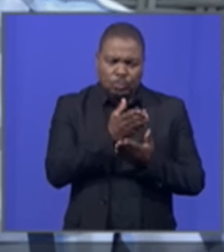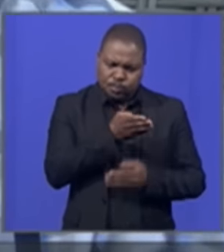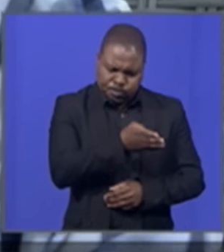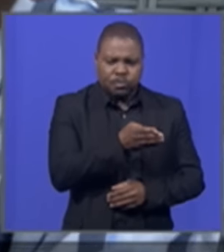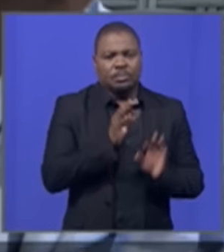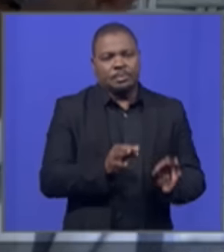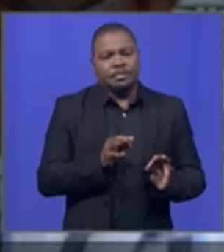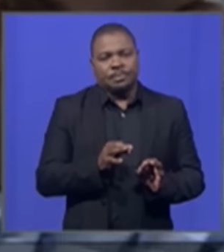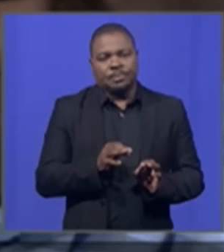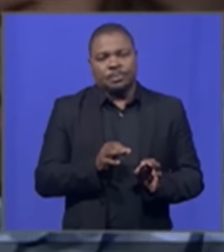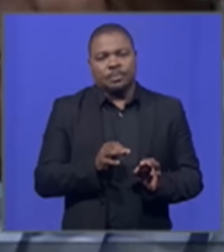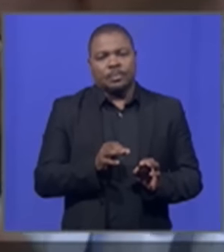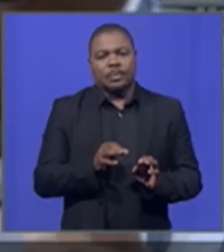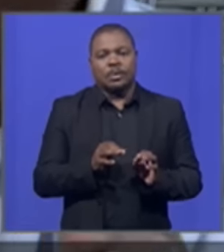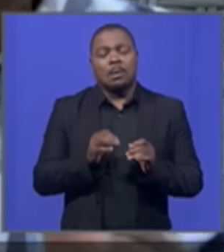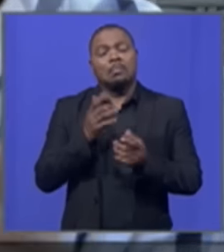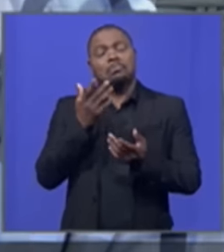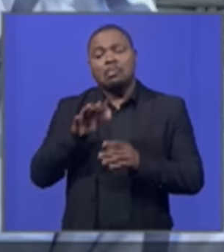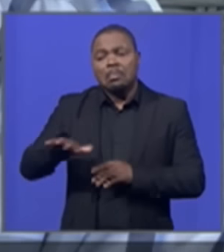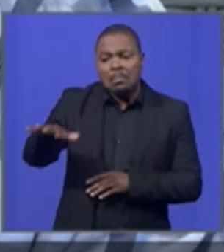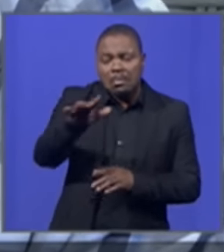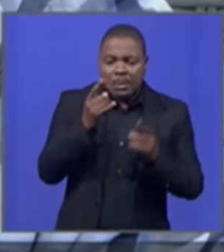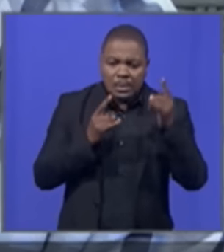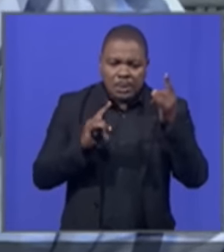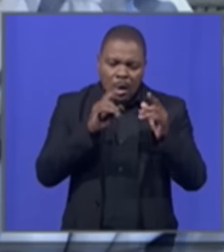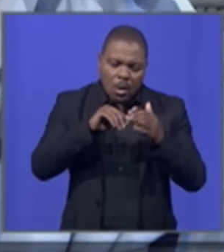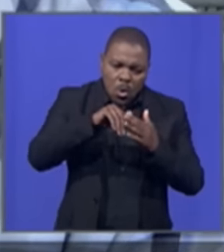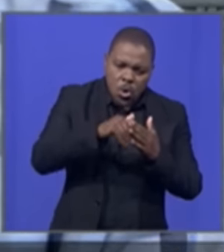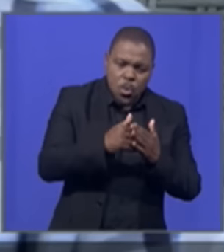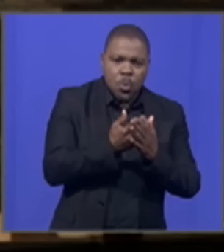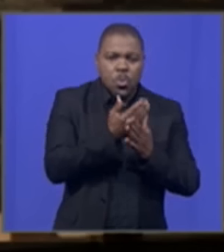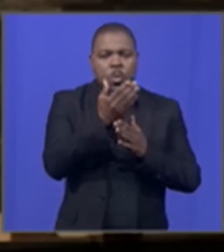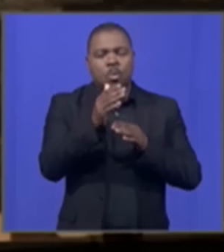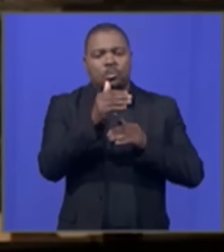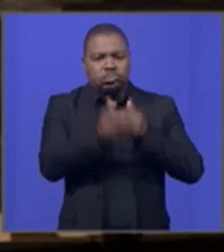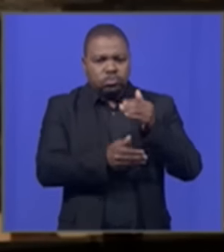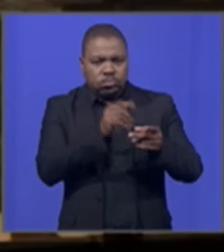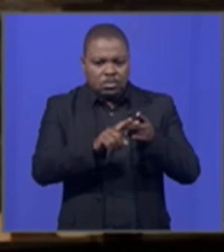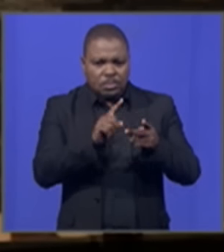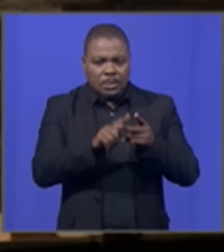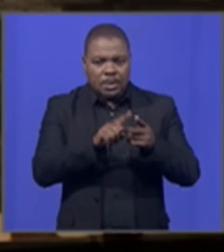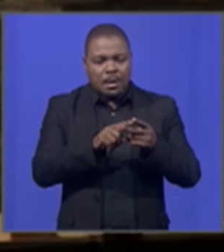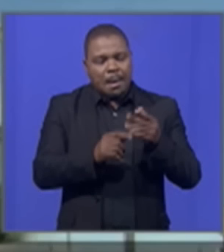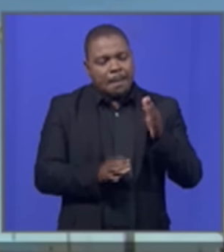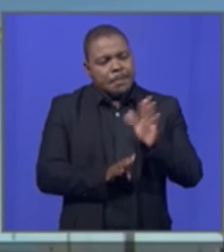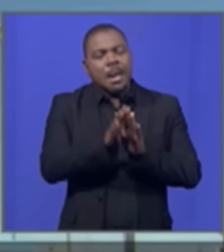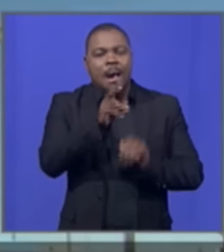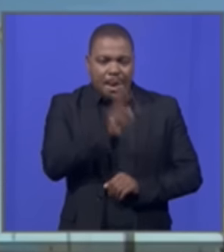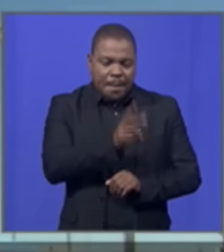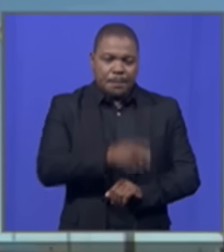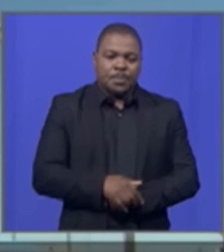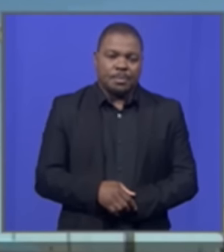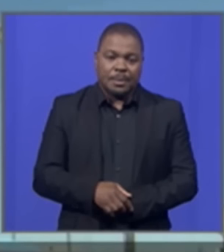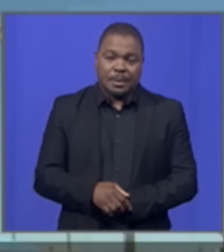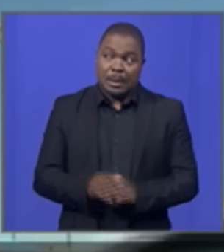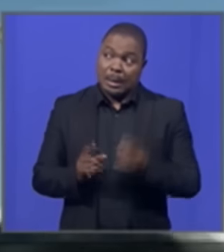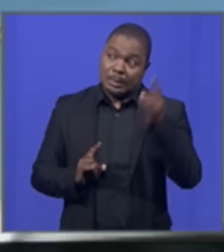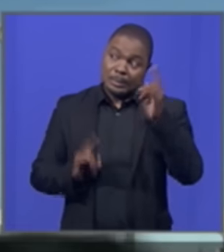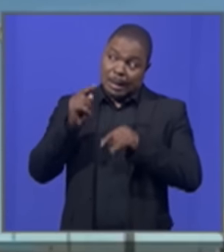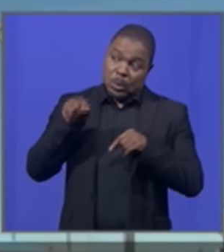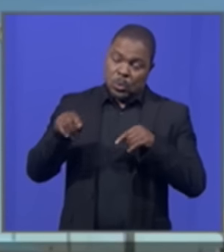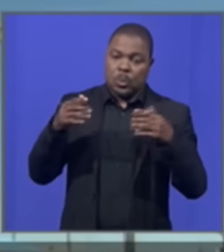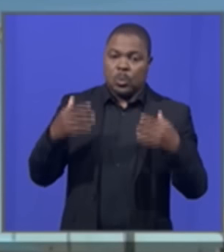And so urban renewal and urban rejuvenation. Eno ke toropo e kileng